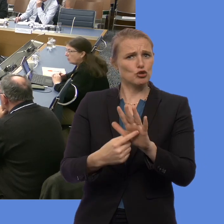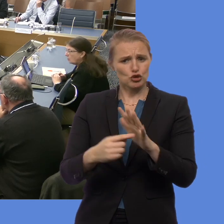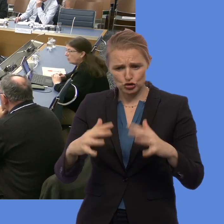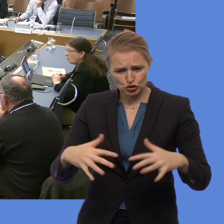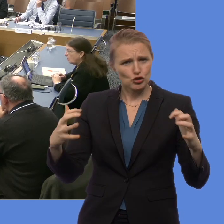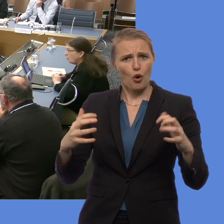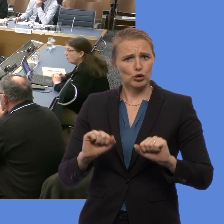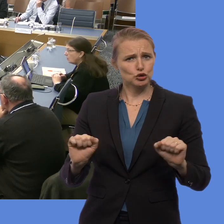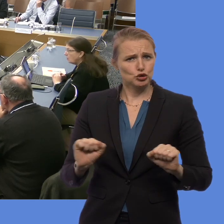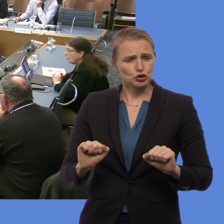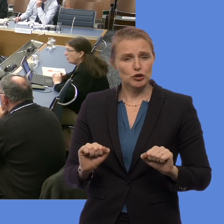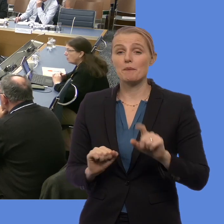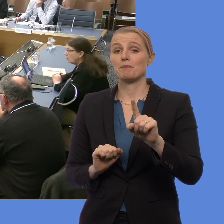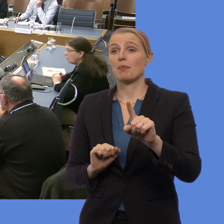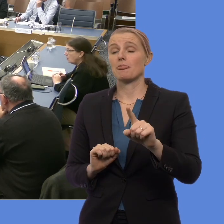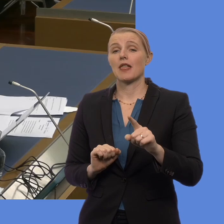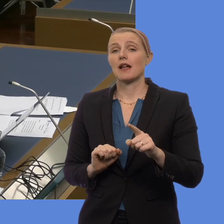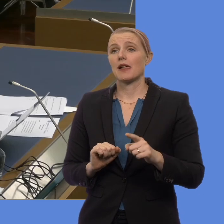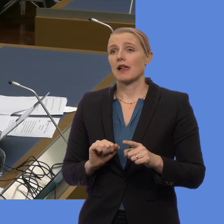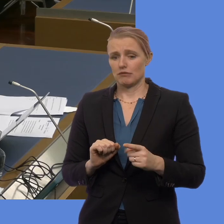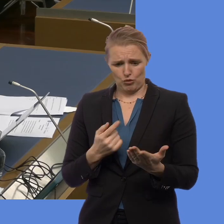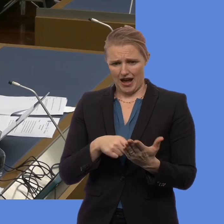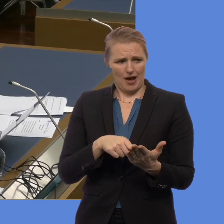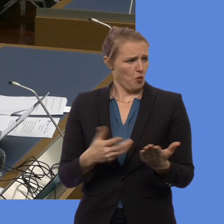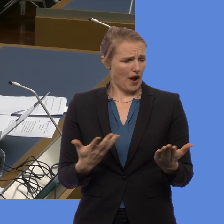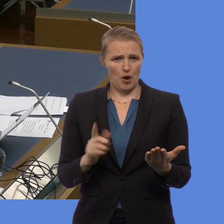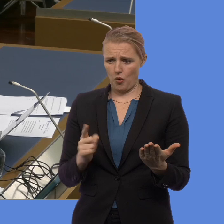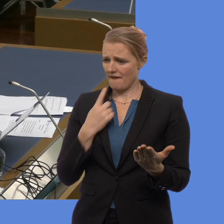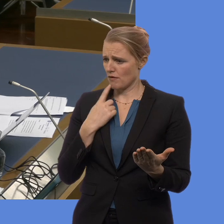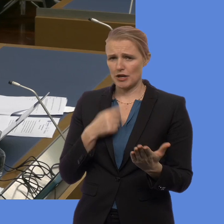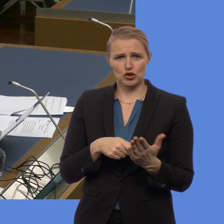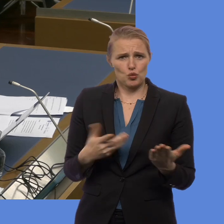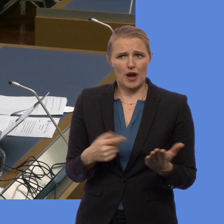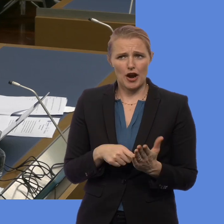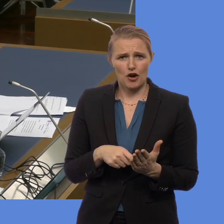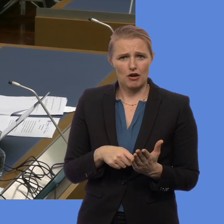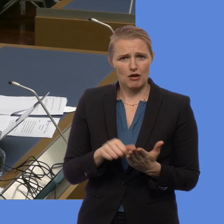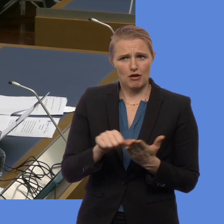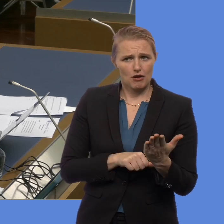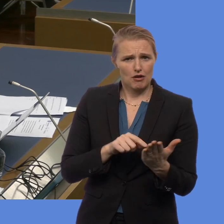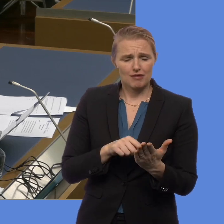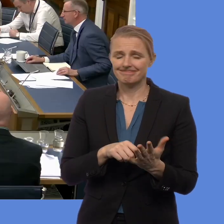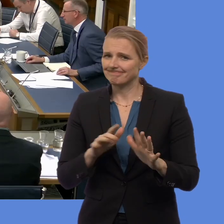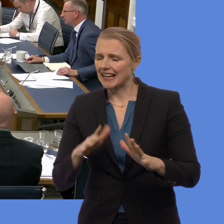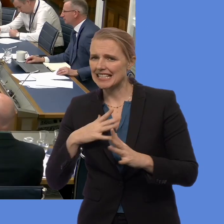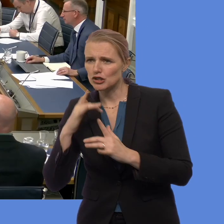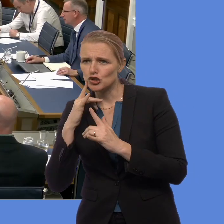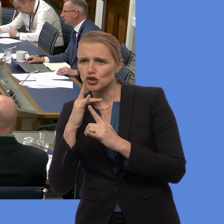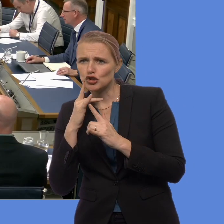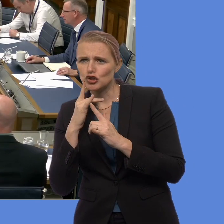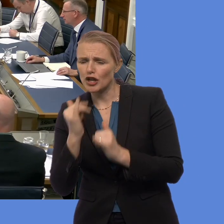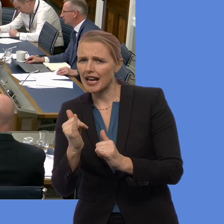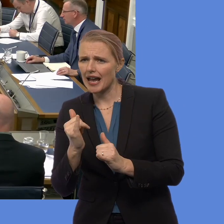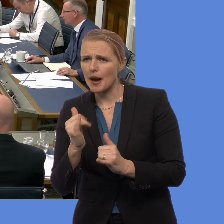happen this week? It's not in the order paper currently, so maybe we could chase that up. Next week. Double check that. Stages, and I